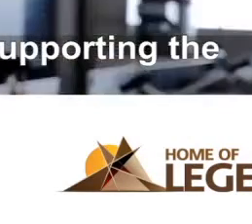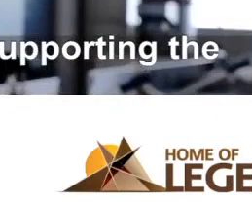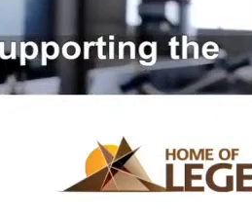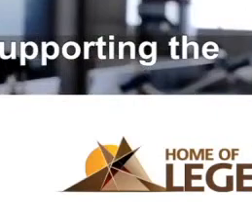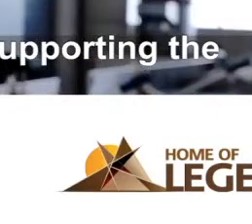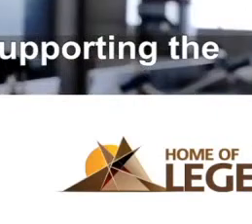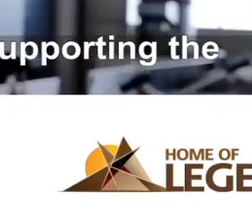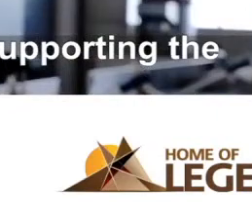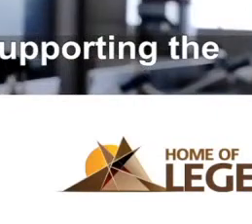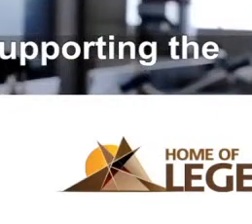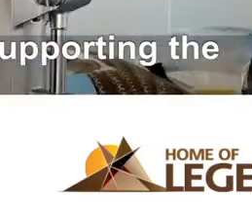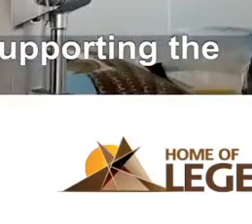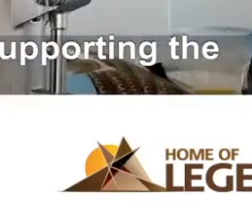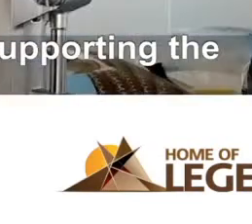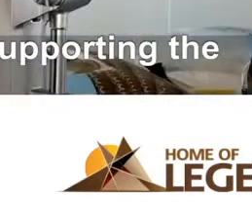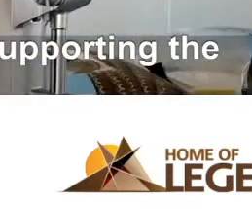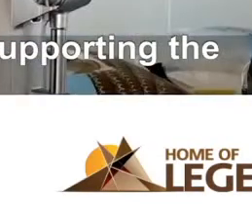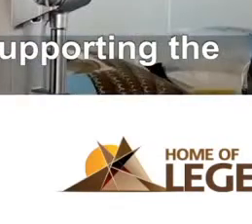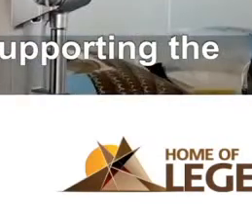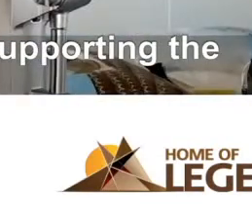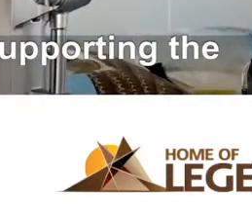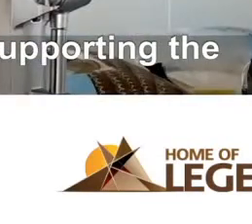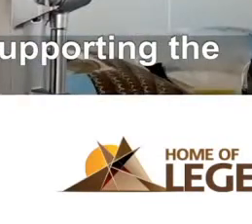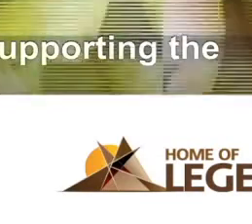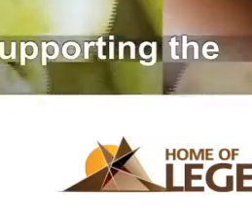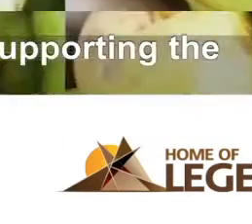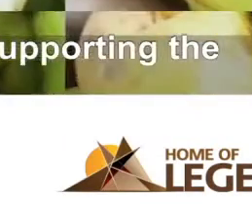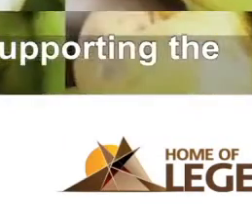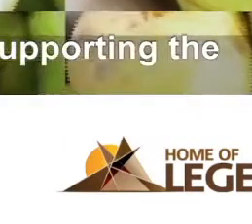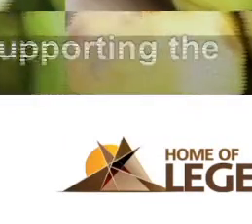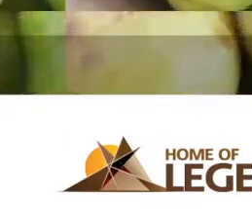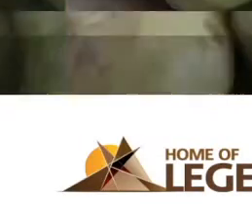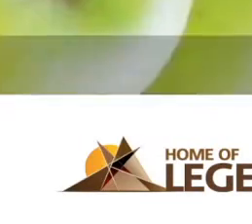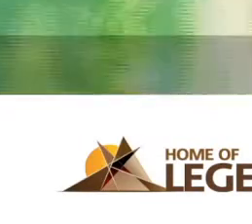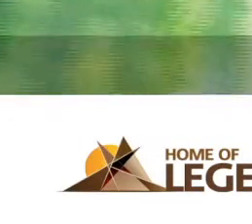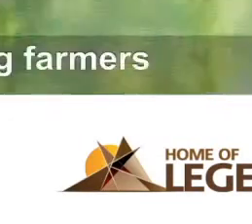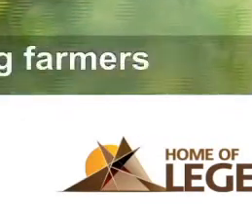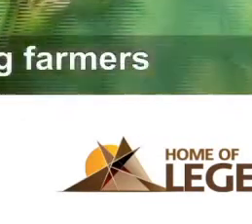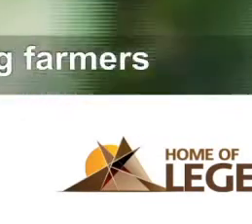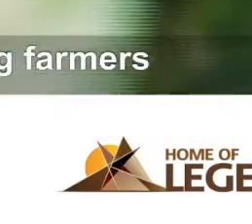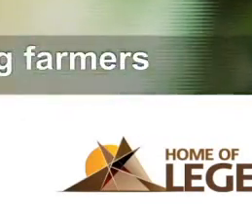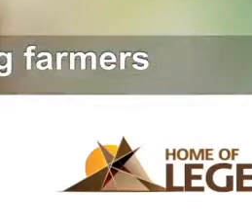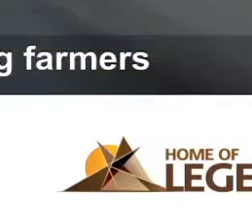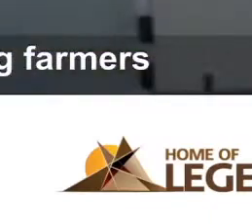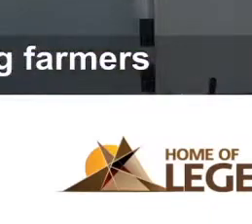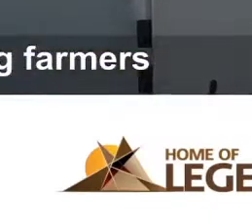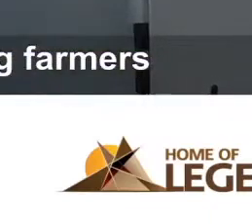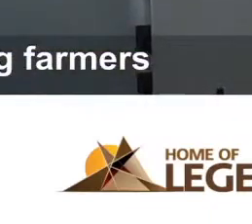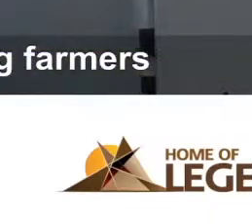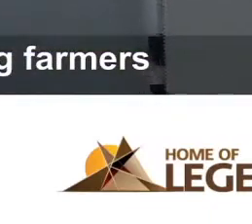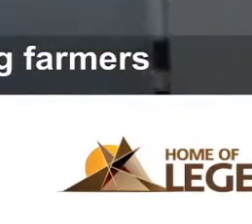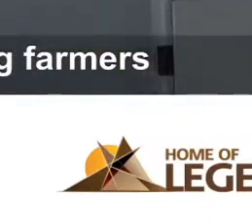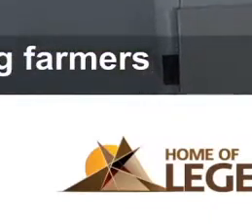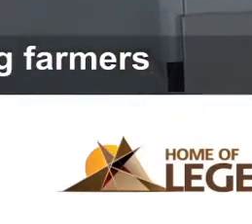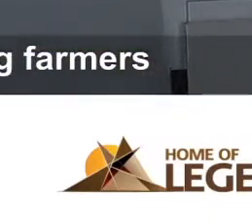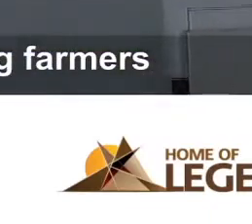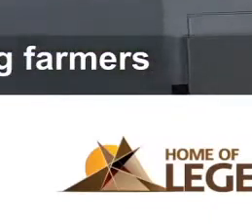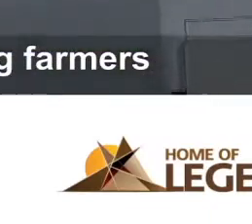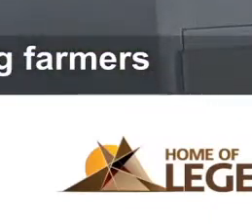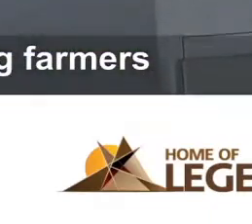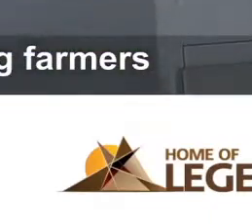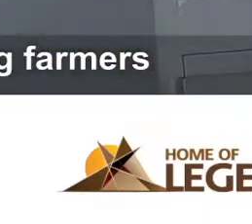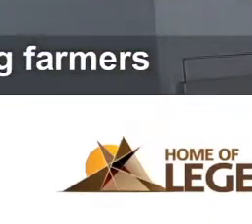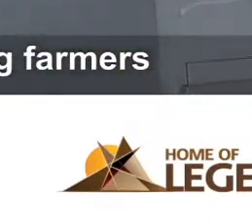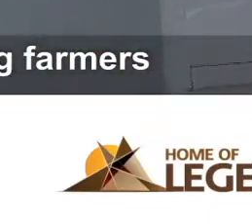Coordinator for supporting the project and for supporting emerging farmers. I saw a market